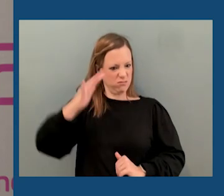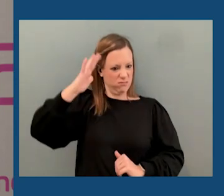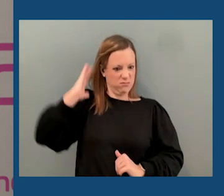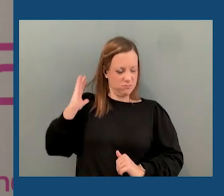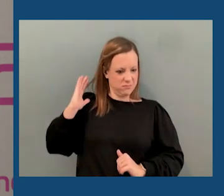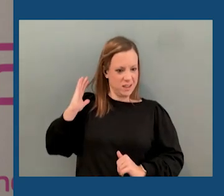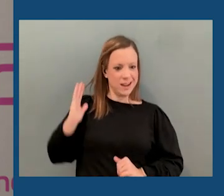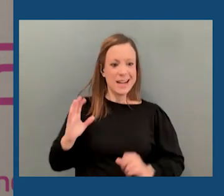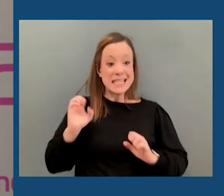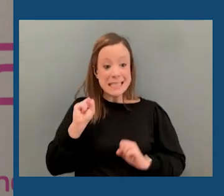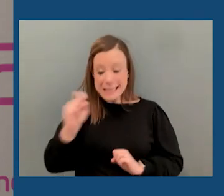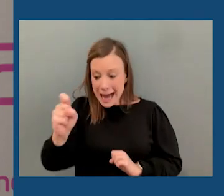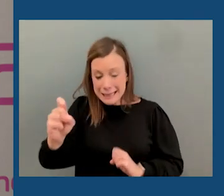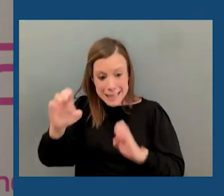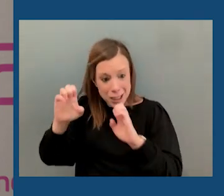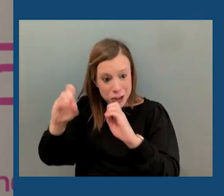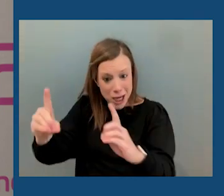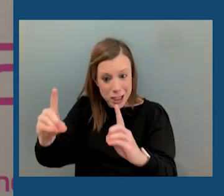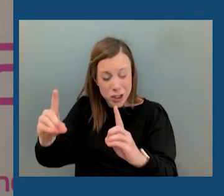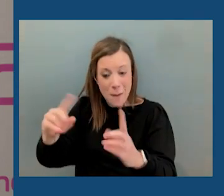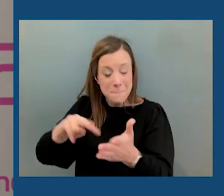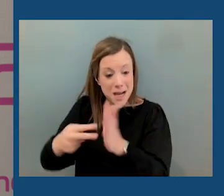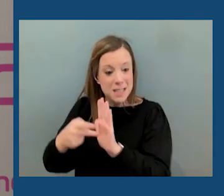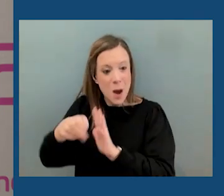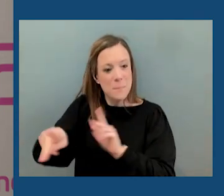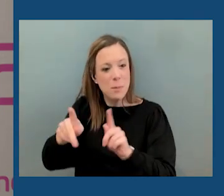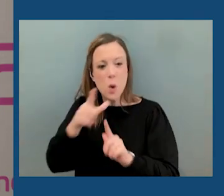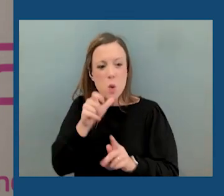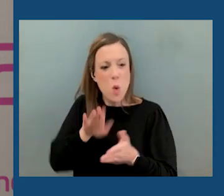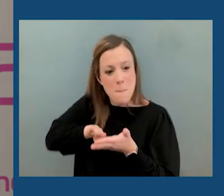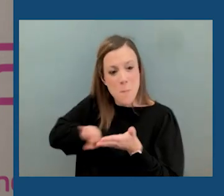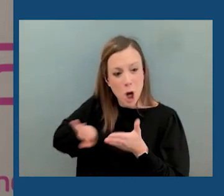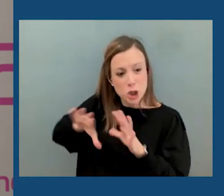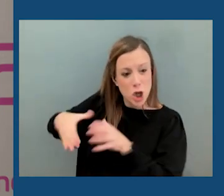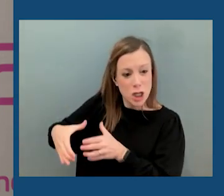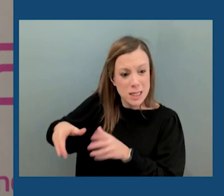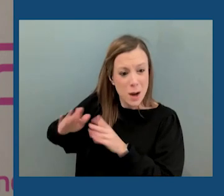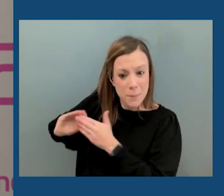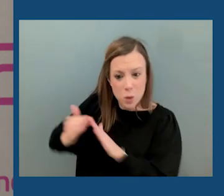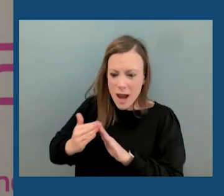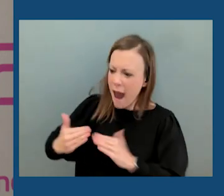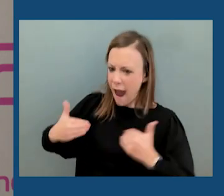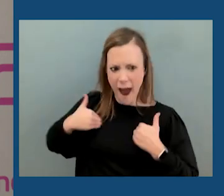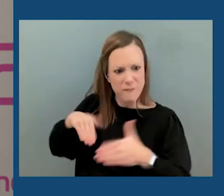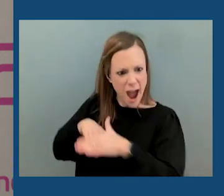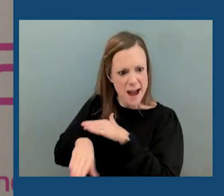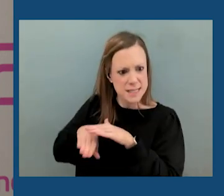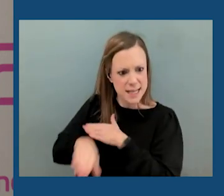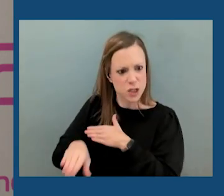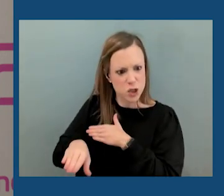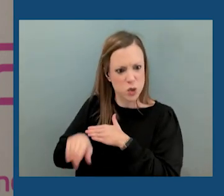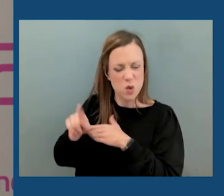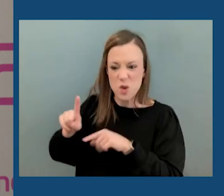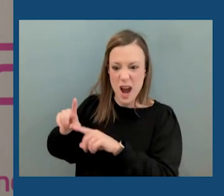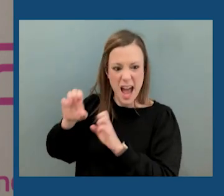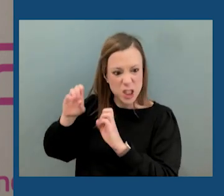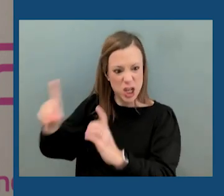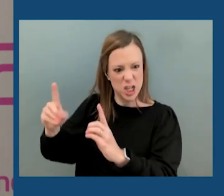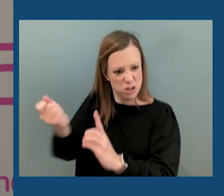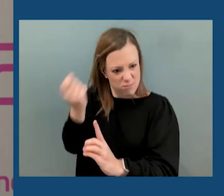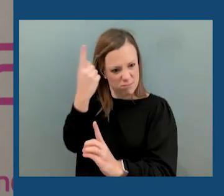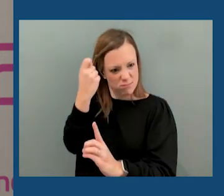folks, especially those who are most marginalized, will have access to this life-saving education. Good sex ed